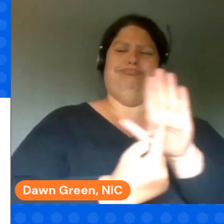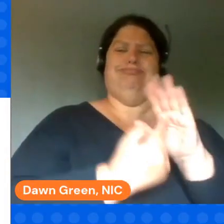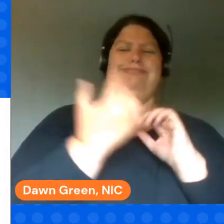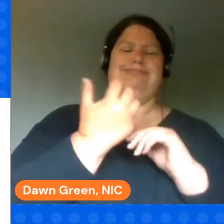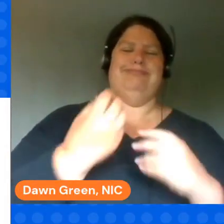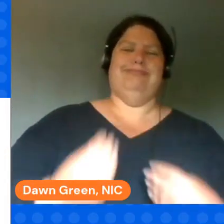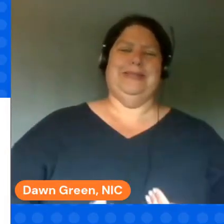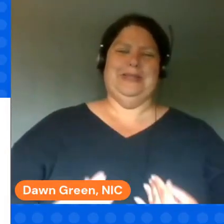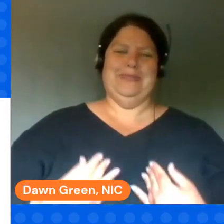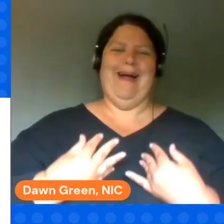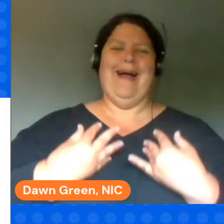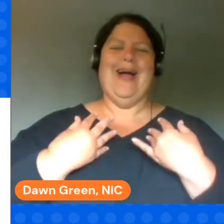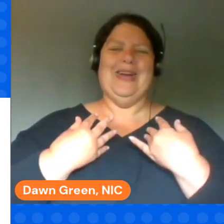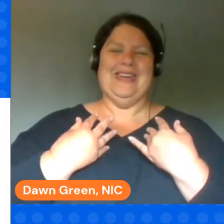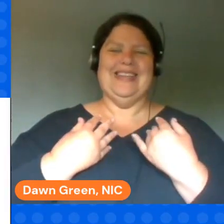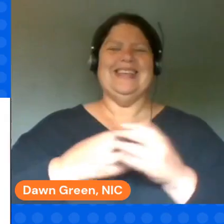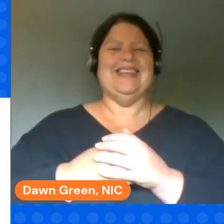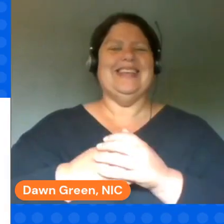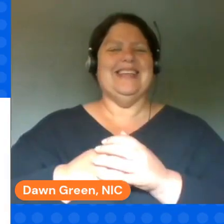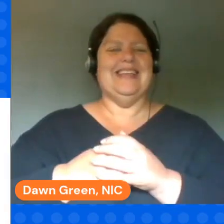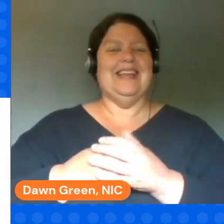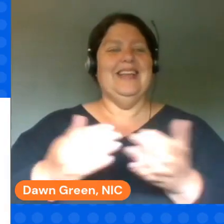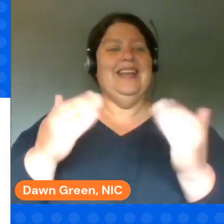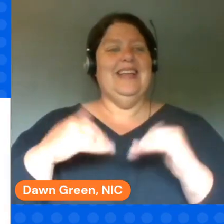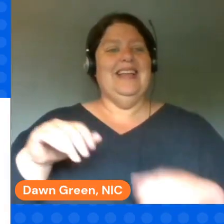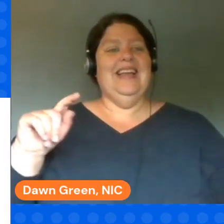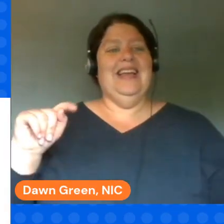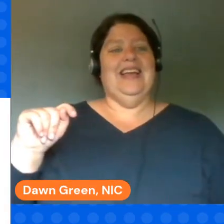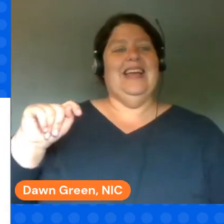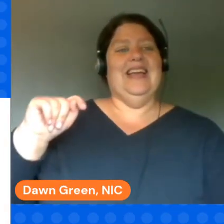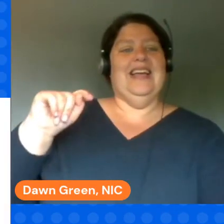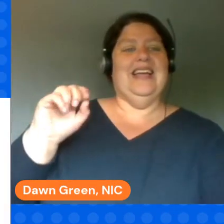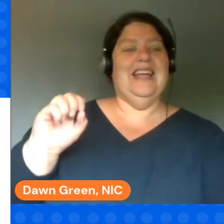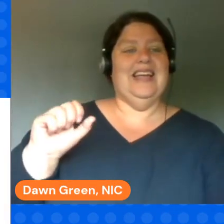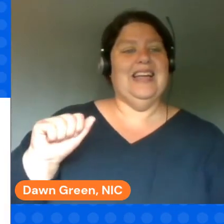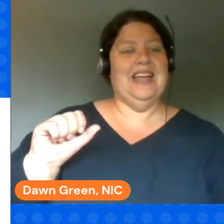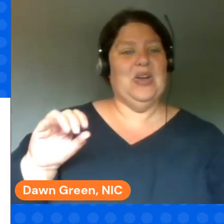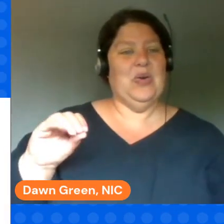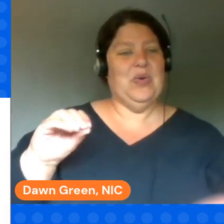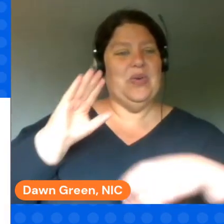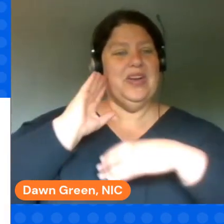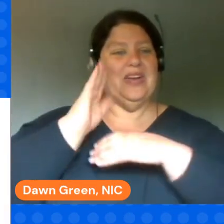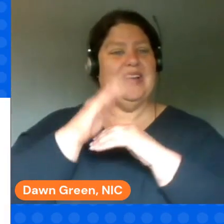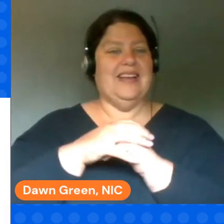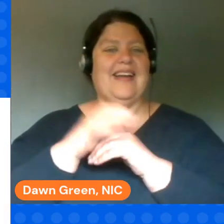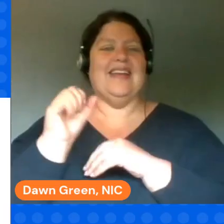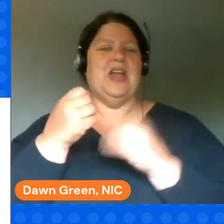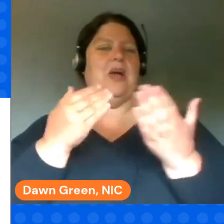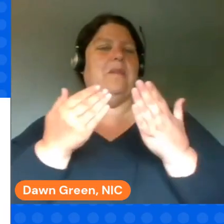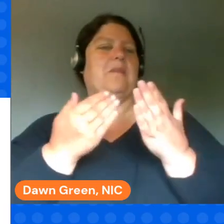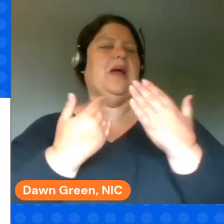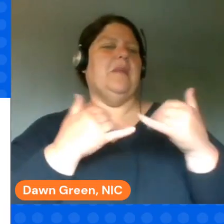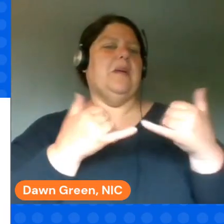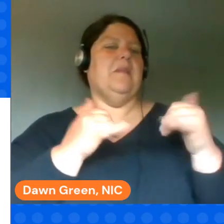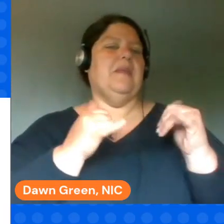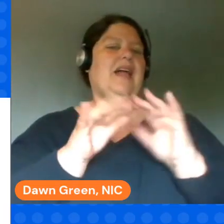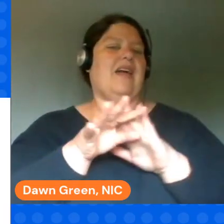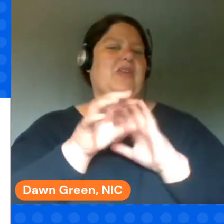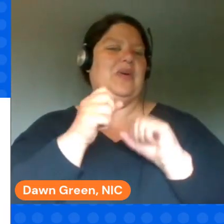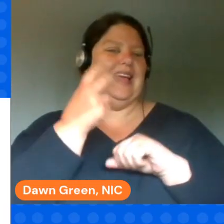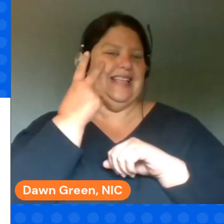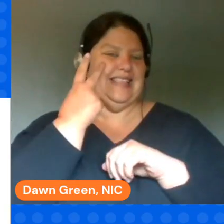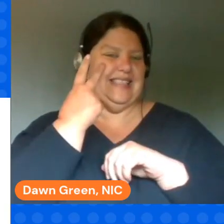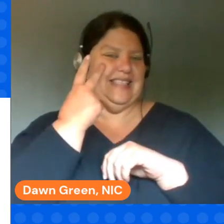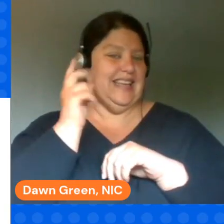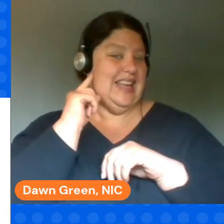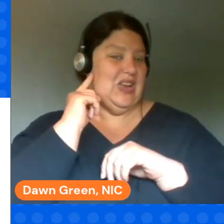inspiring. And then Teo's going to give an example. Yeah, maybe we can play the video so we can hear the music,